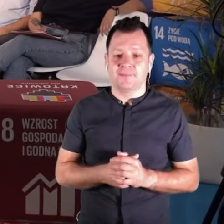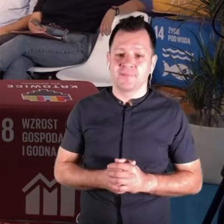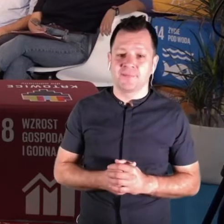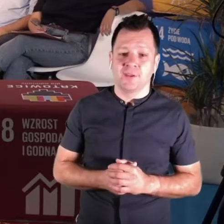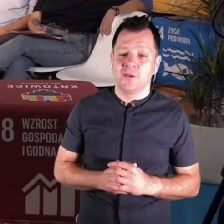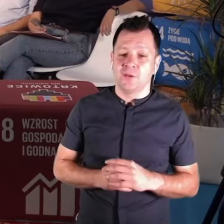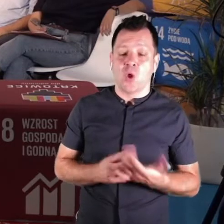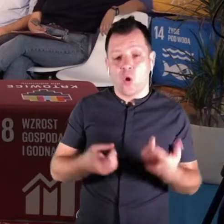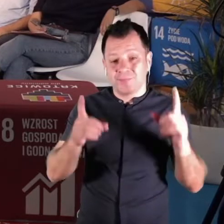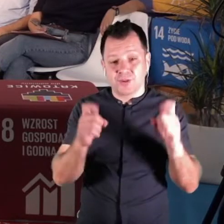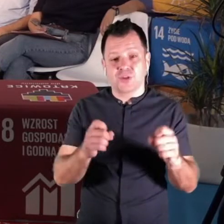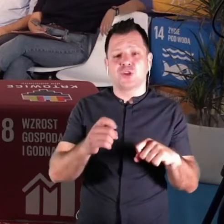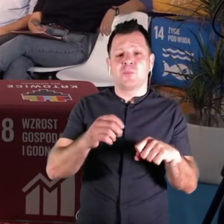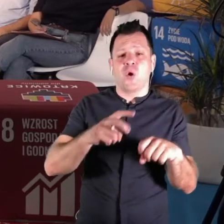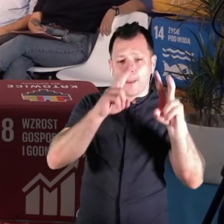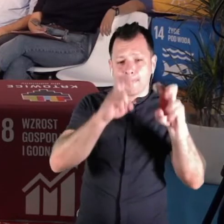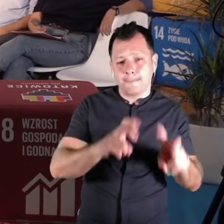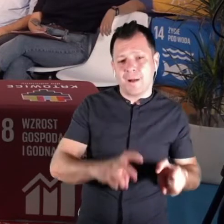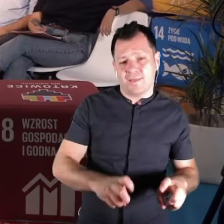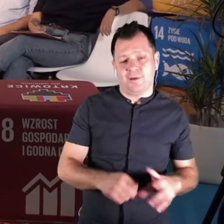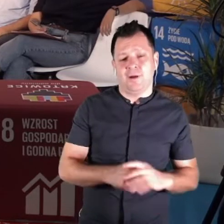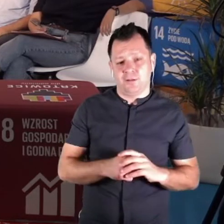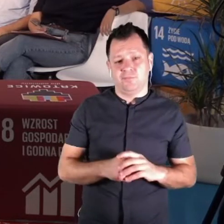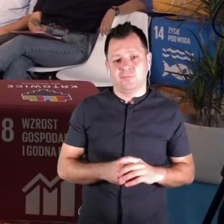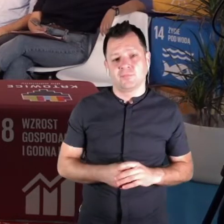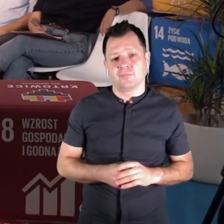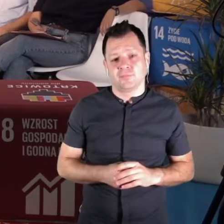of interview with residents, with NGOs.